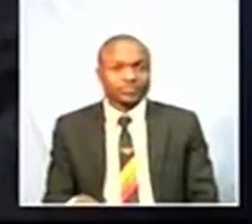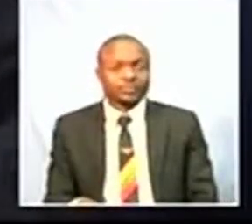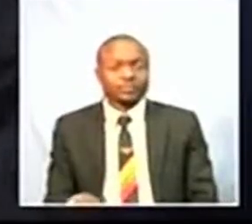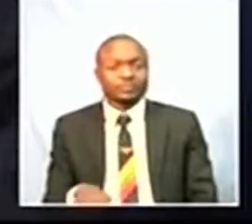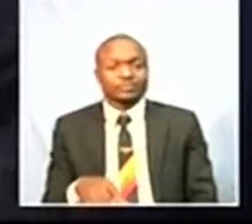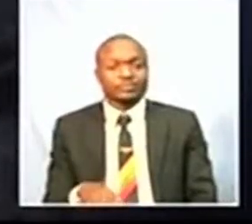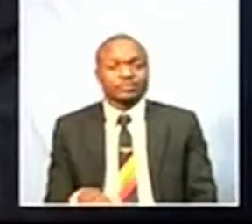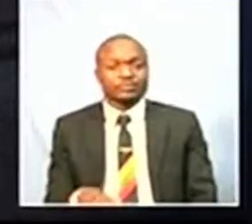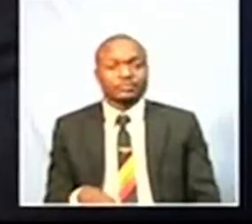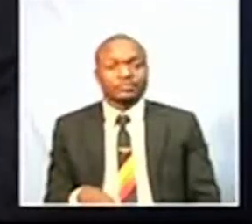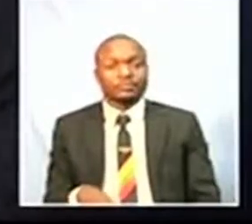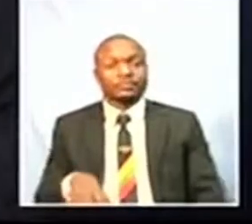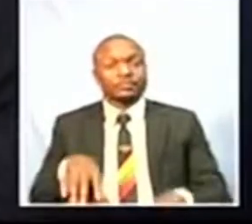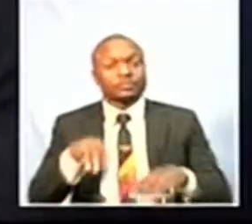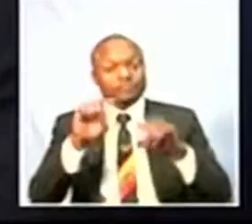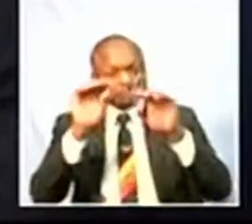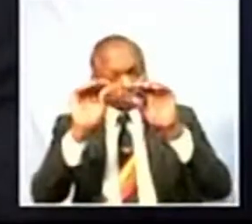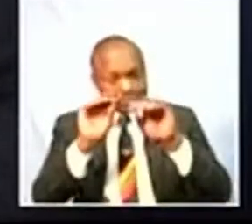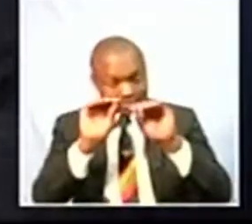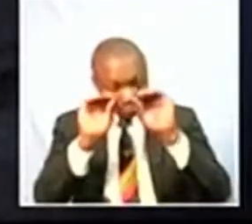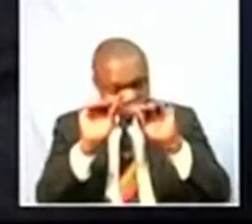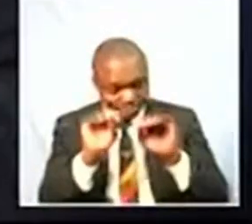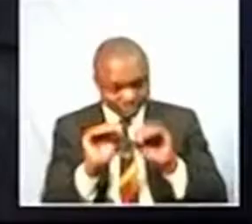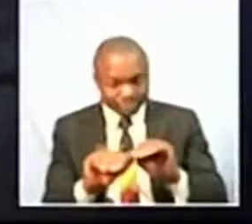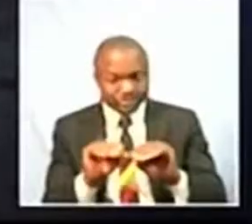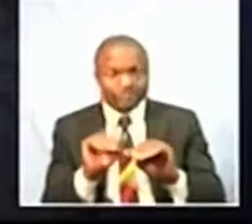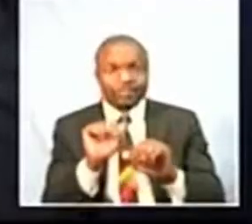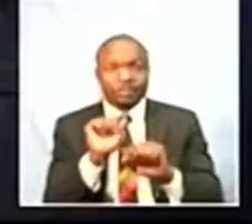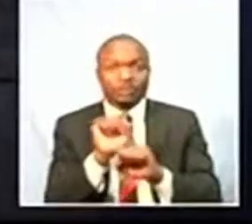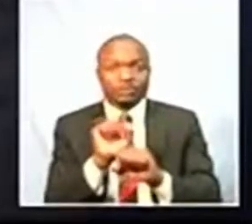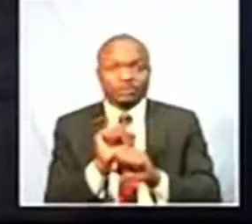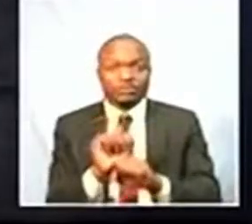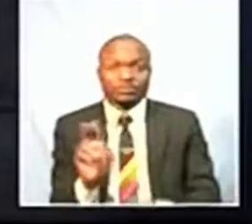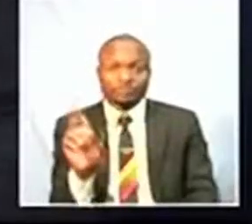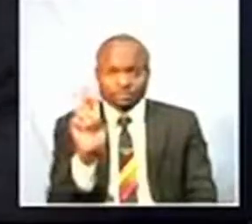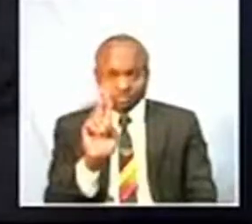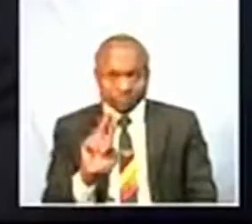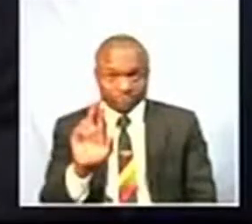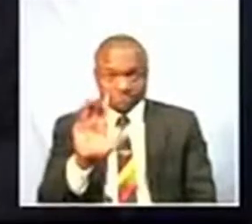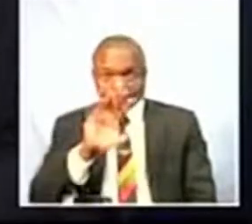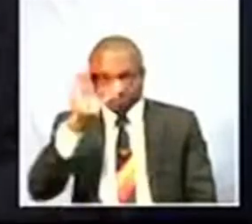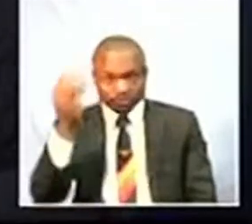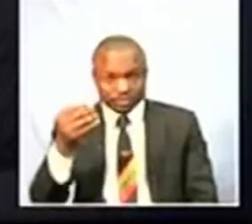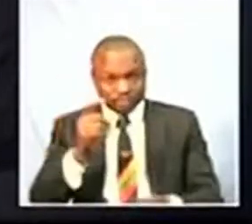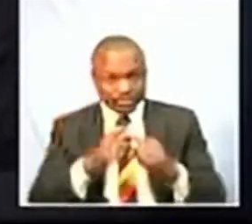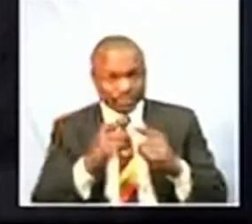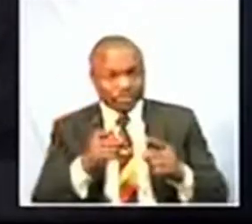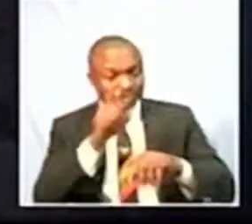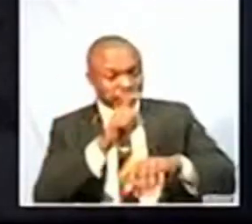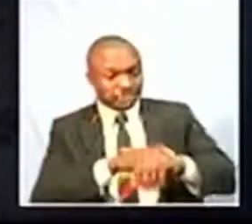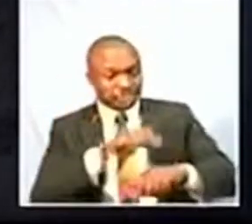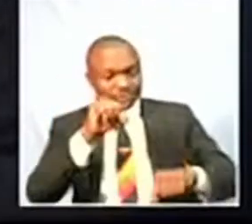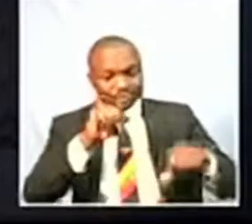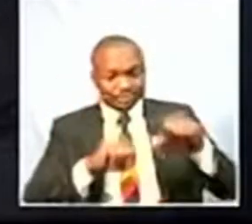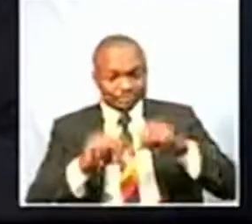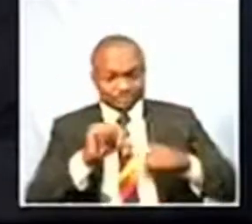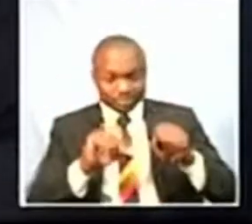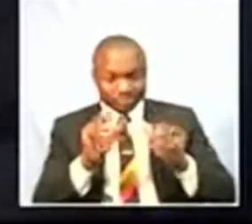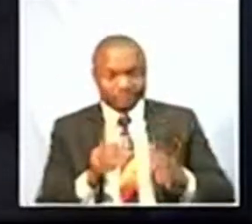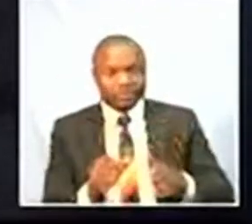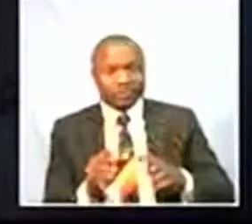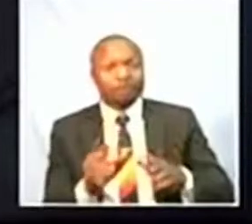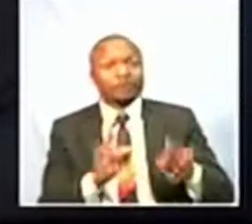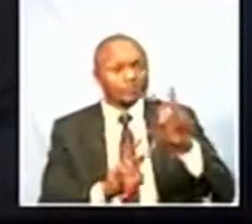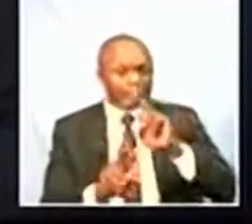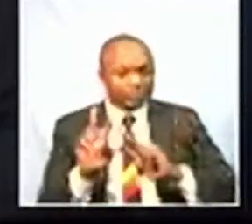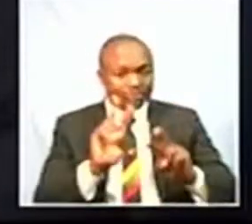some maintenance works, you use that 5%. But when the auditors visited, there were